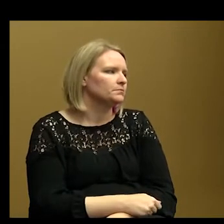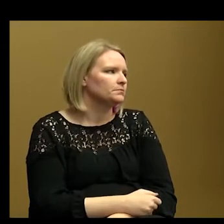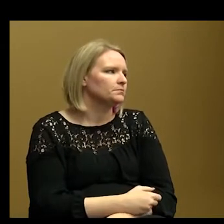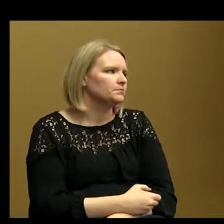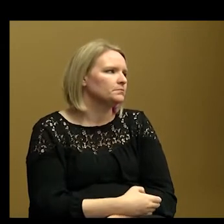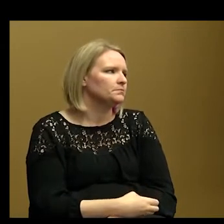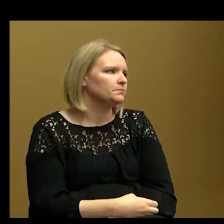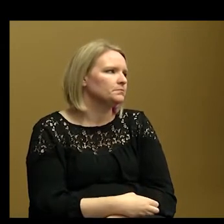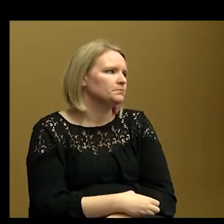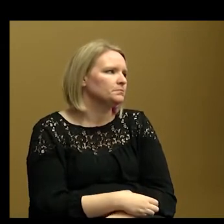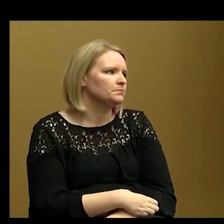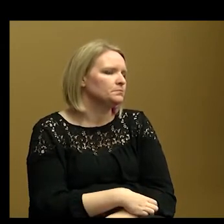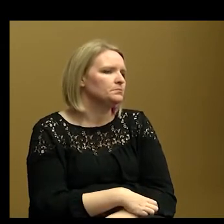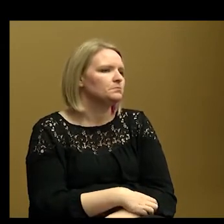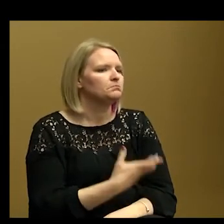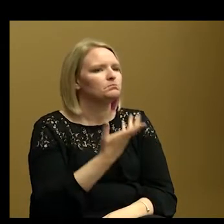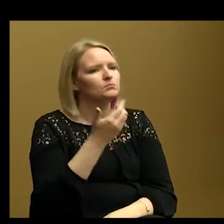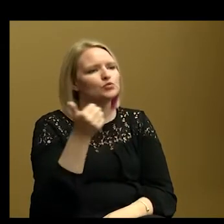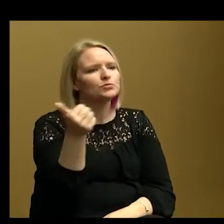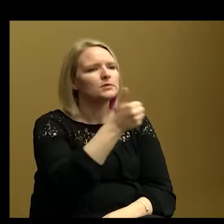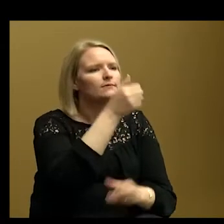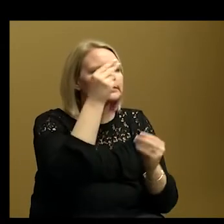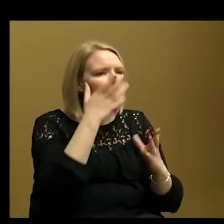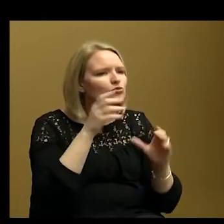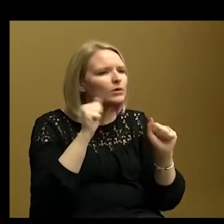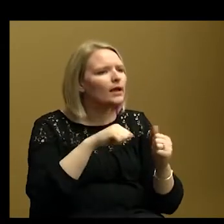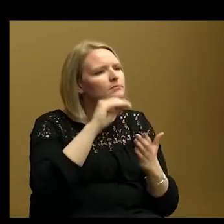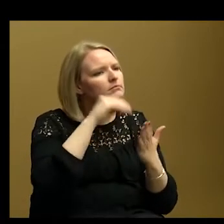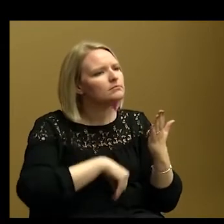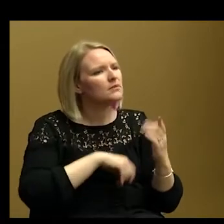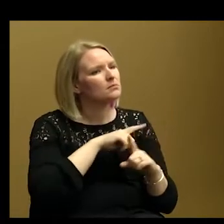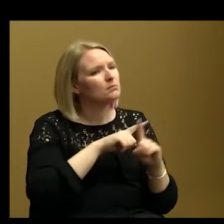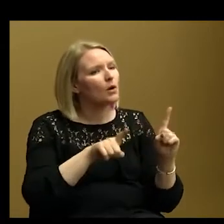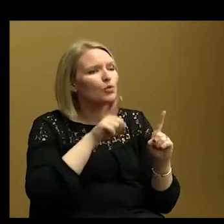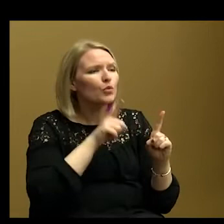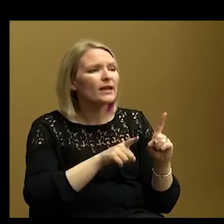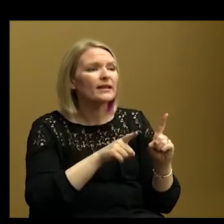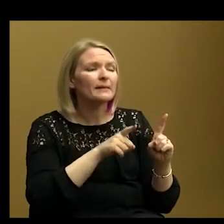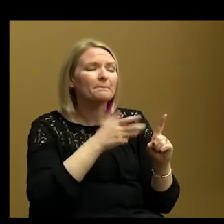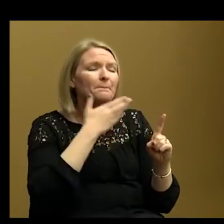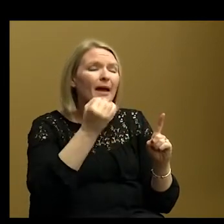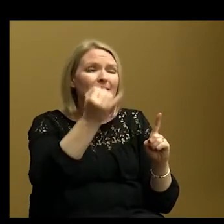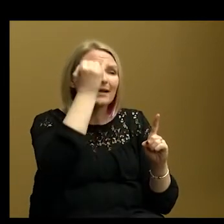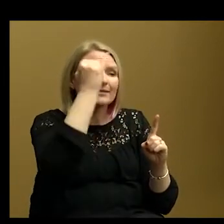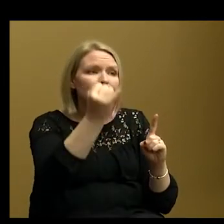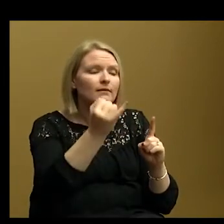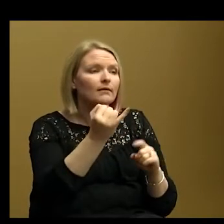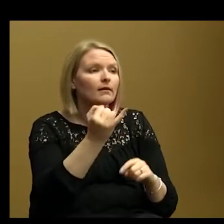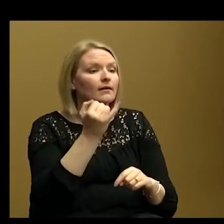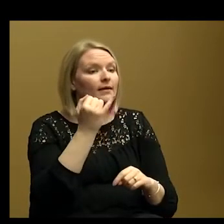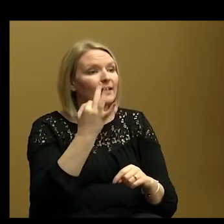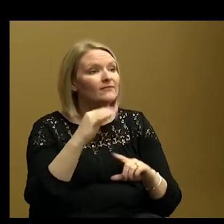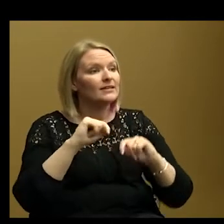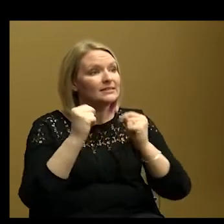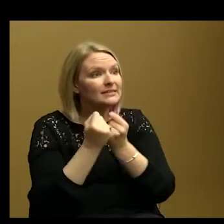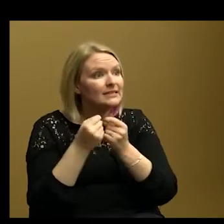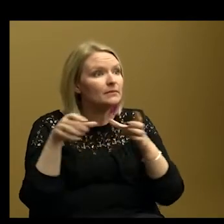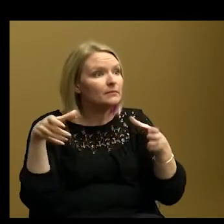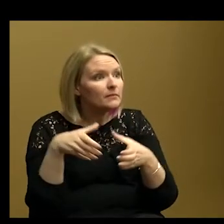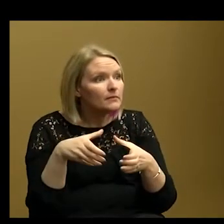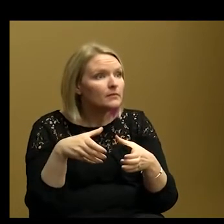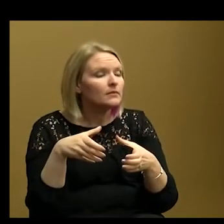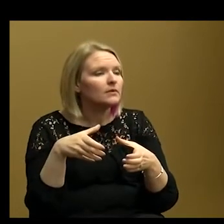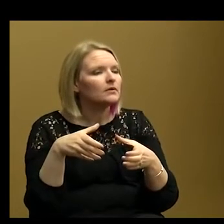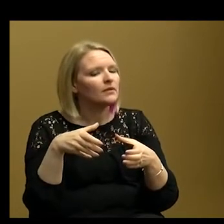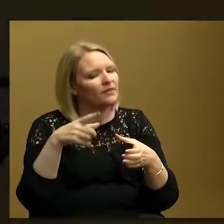You can also do it as a teacher, but it really is best if you have a team around, people that know